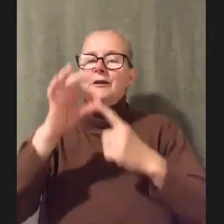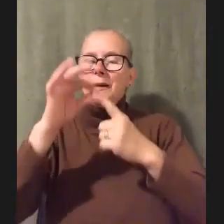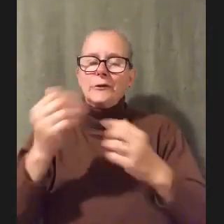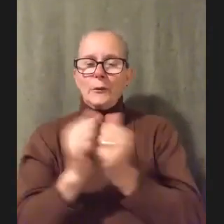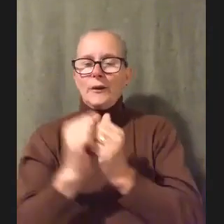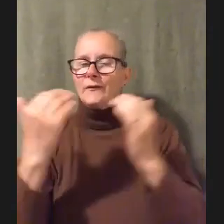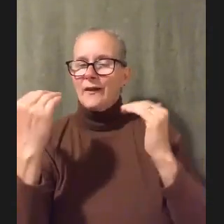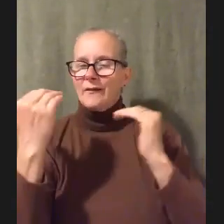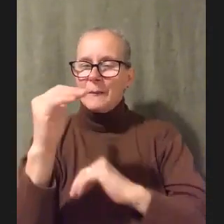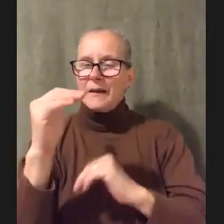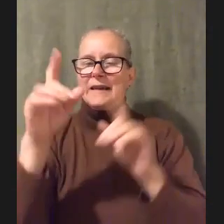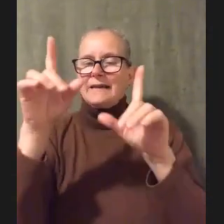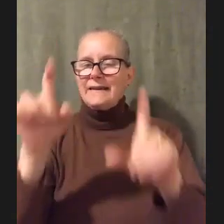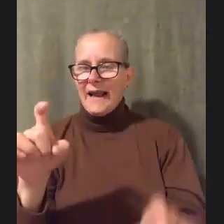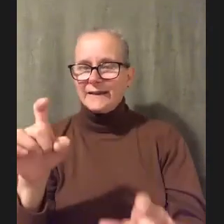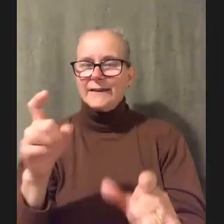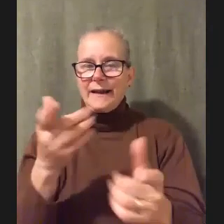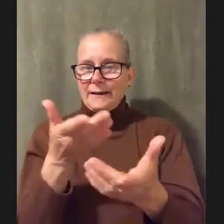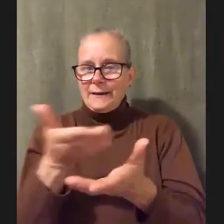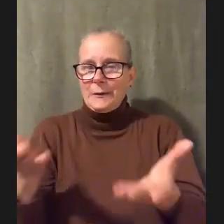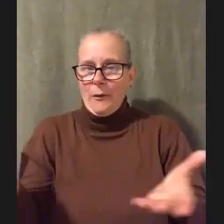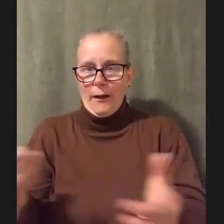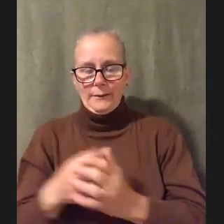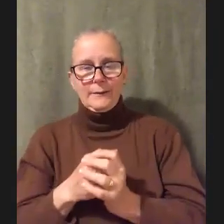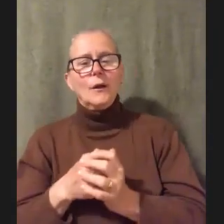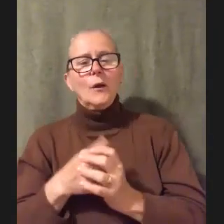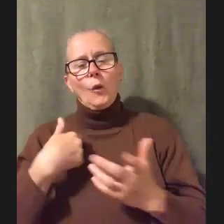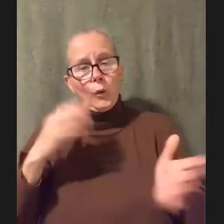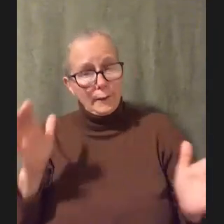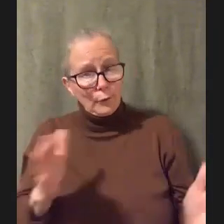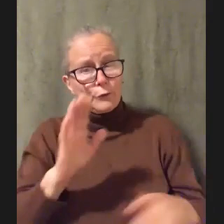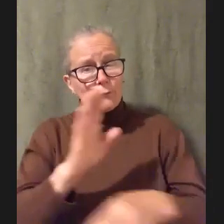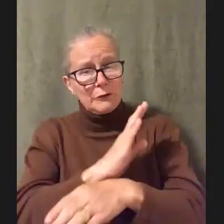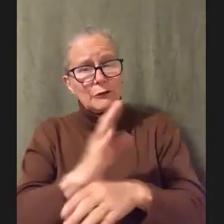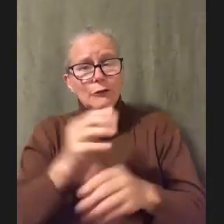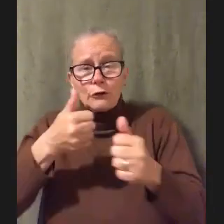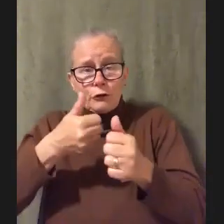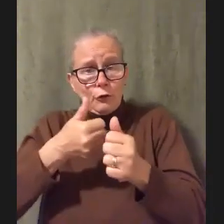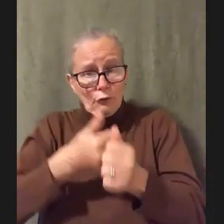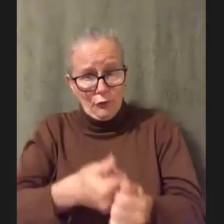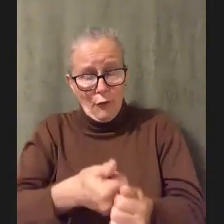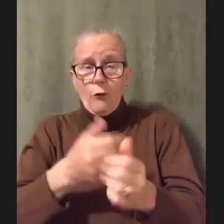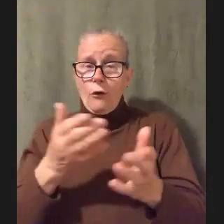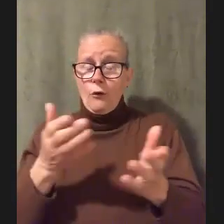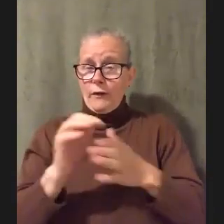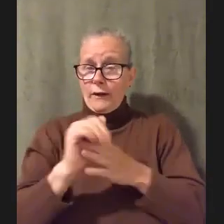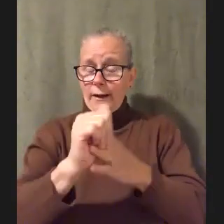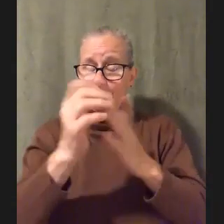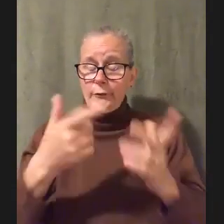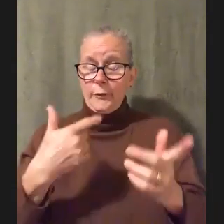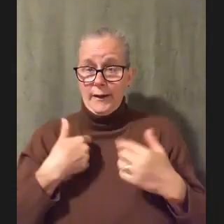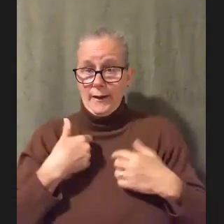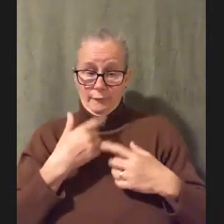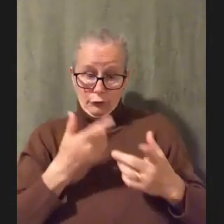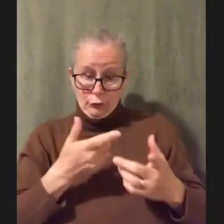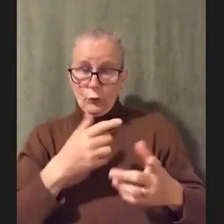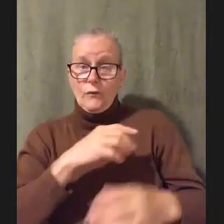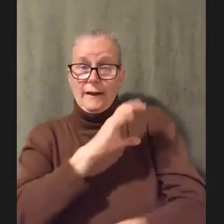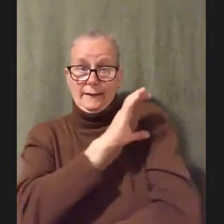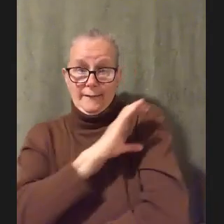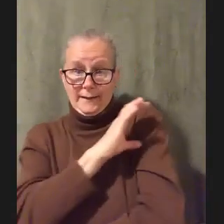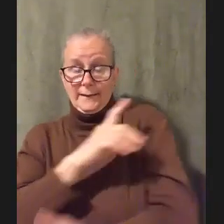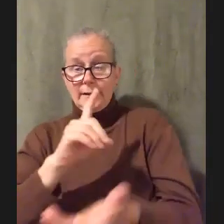testing supplies. We encourage businesses to follow the guidance that we give clinicians and patients. That is,